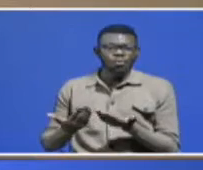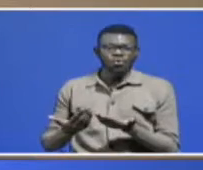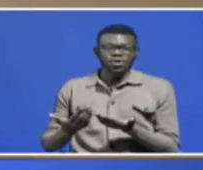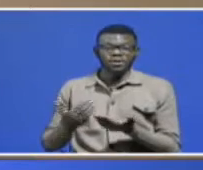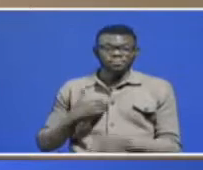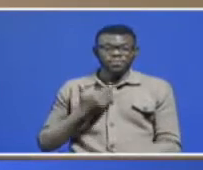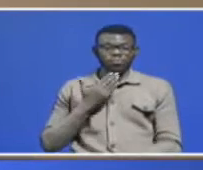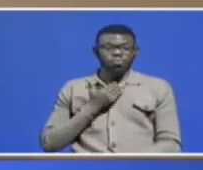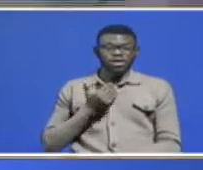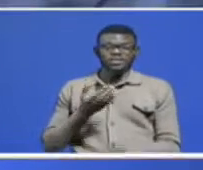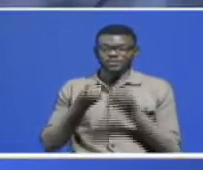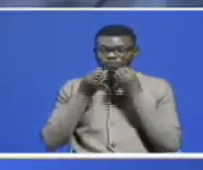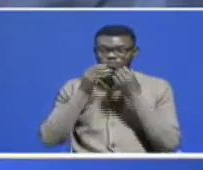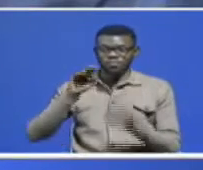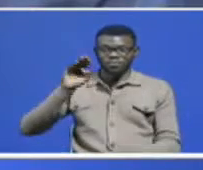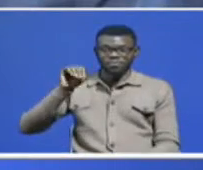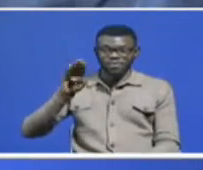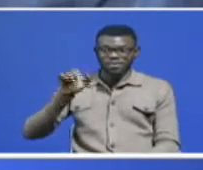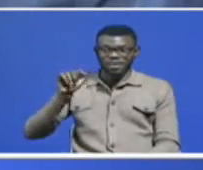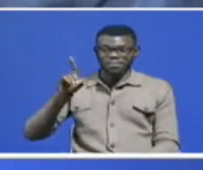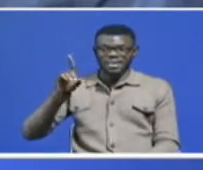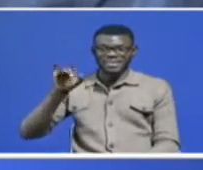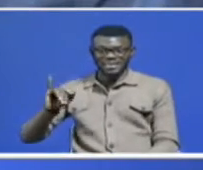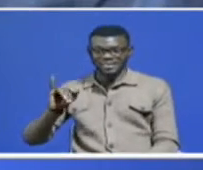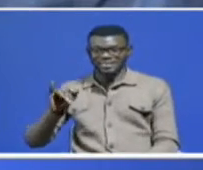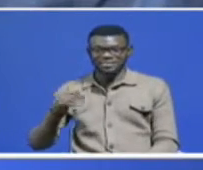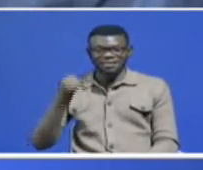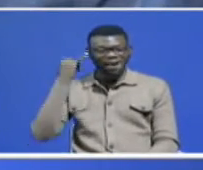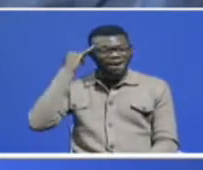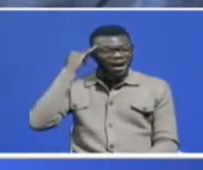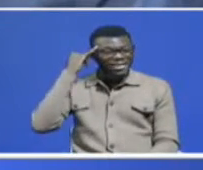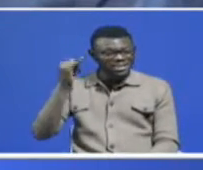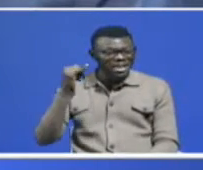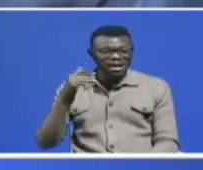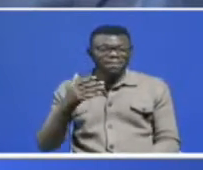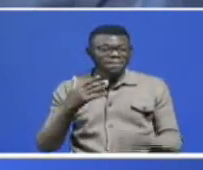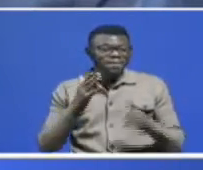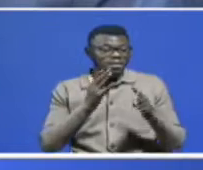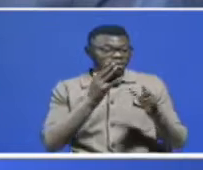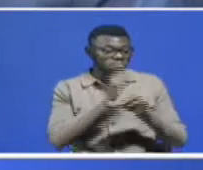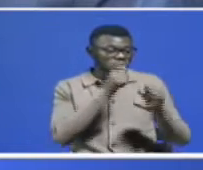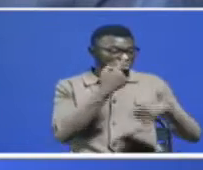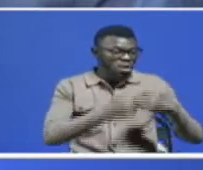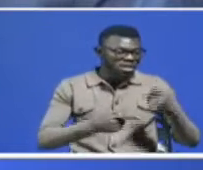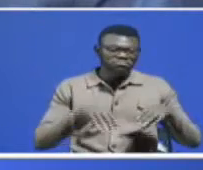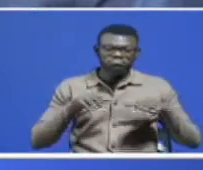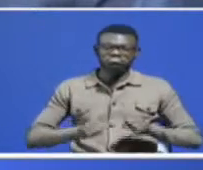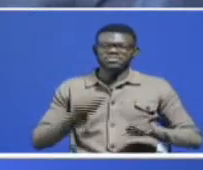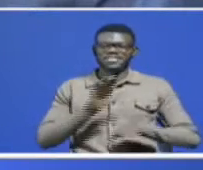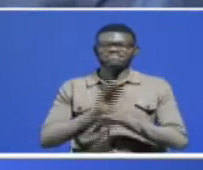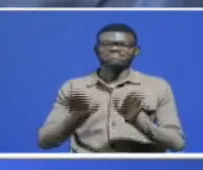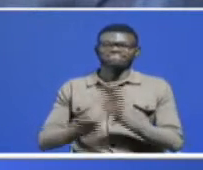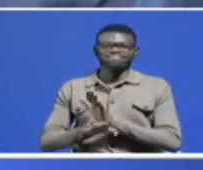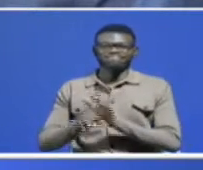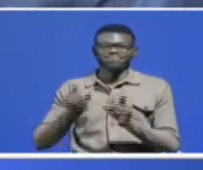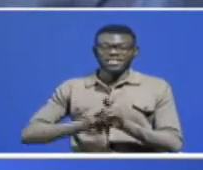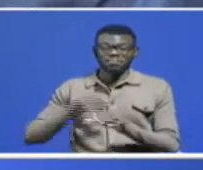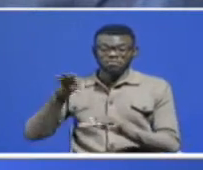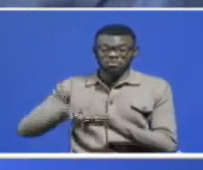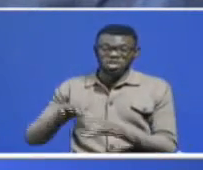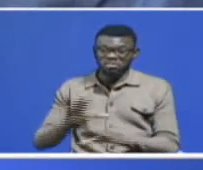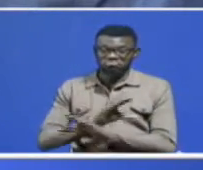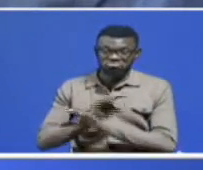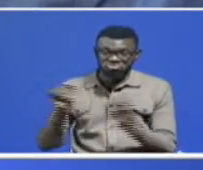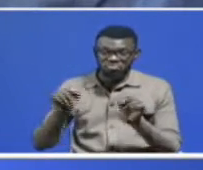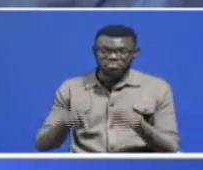I want to tell Mbadi that the winner takes it all mentality will still remain, as long as we are voting for a president in this country who